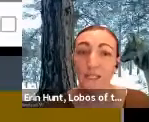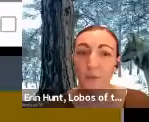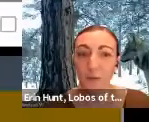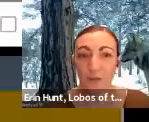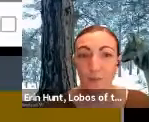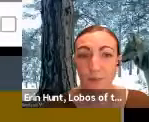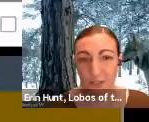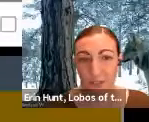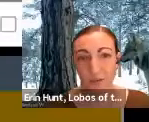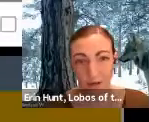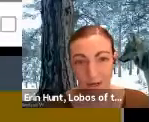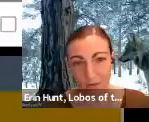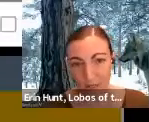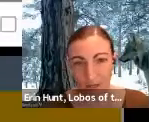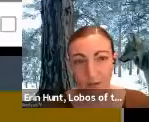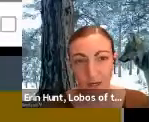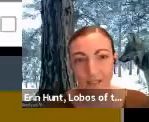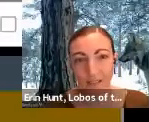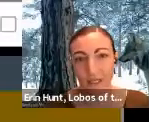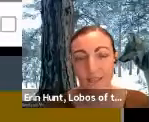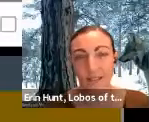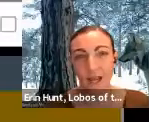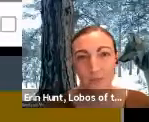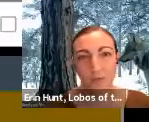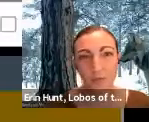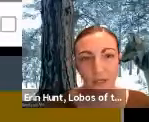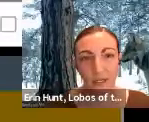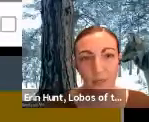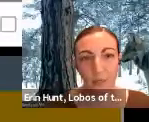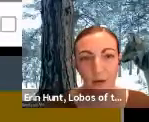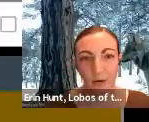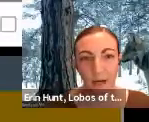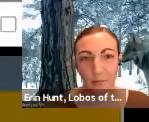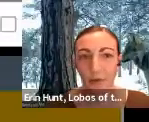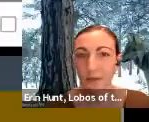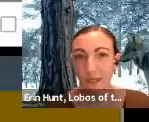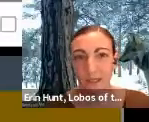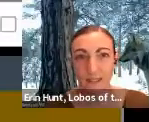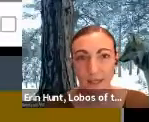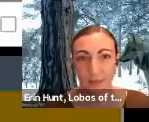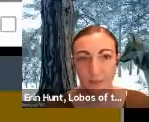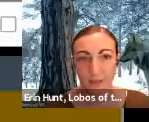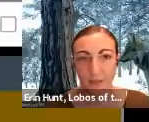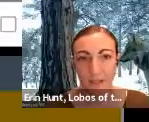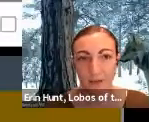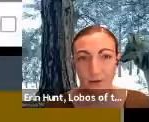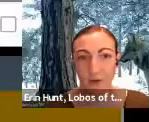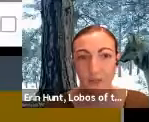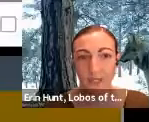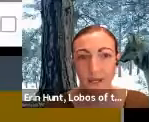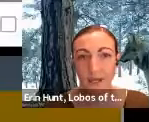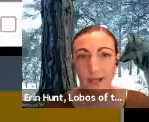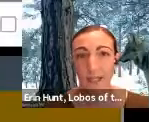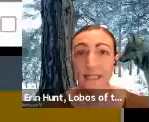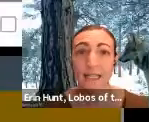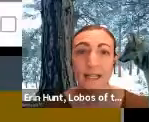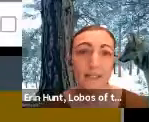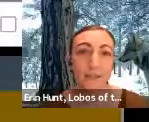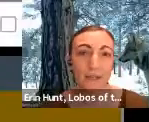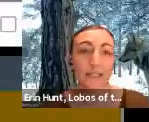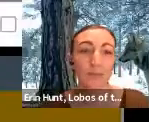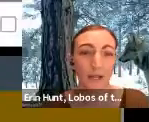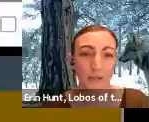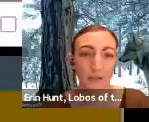The Mexican Wolf Species Survival Plan, or SSP, is the captive breeding program for critically endangered Mexican gray wolves.